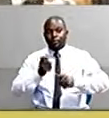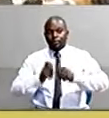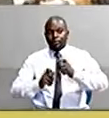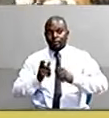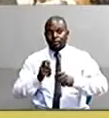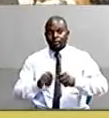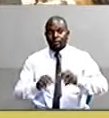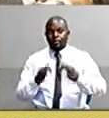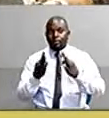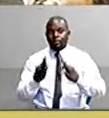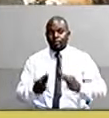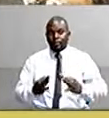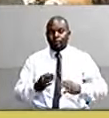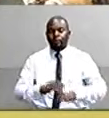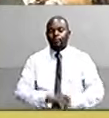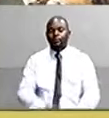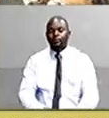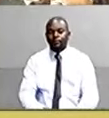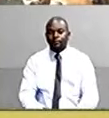milk production.